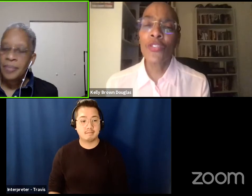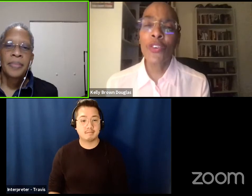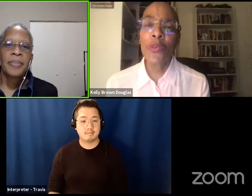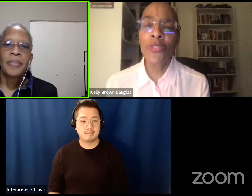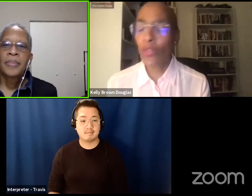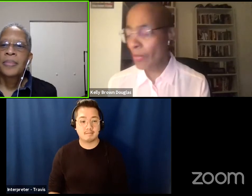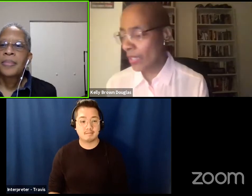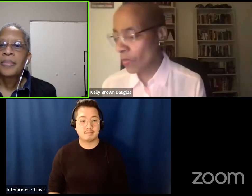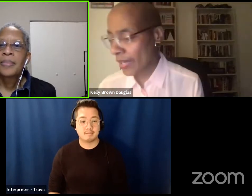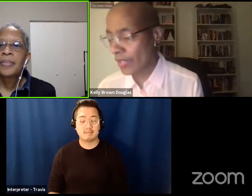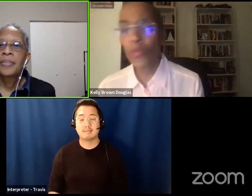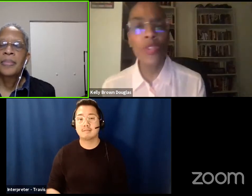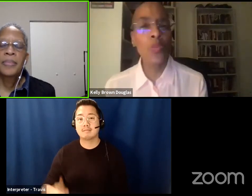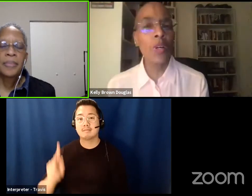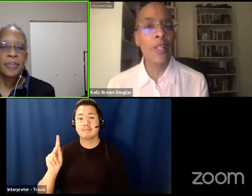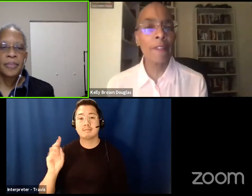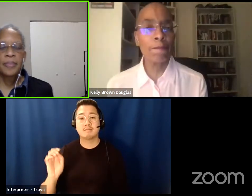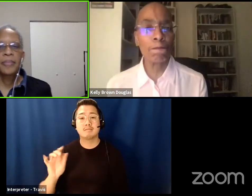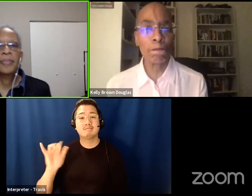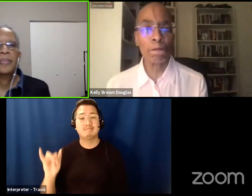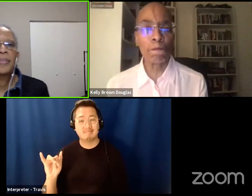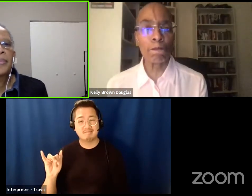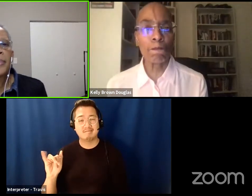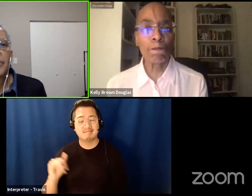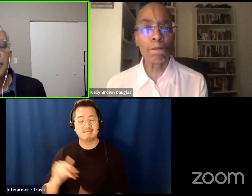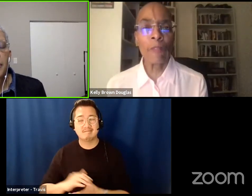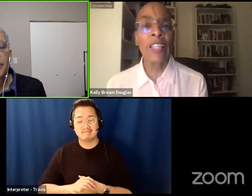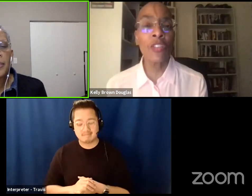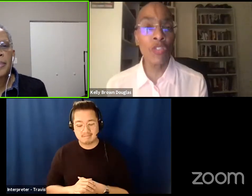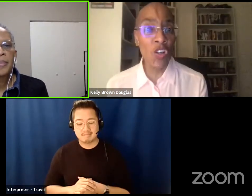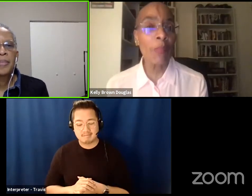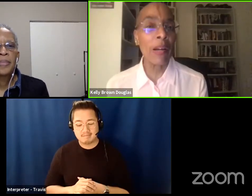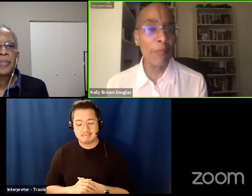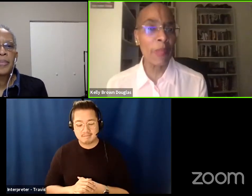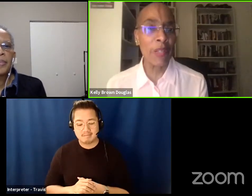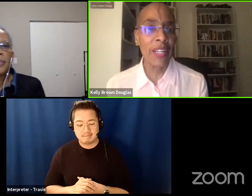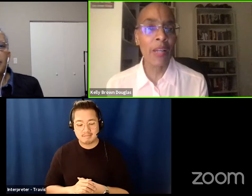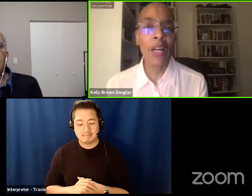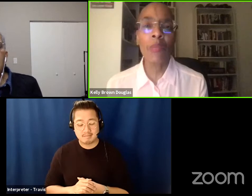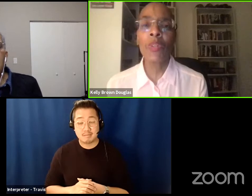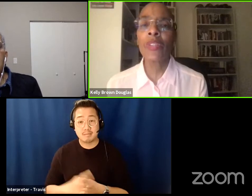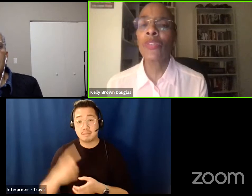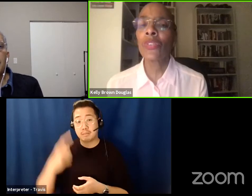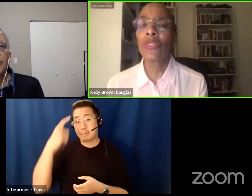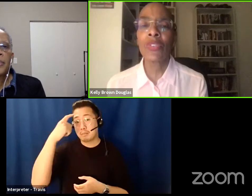yeah, there's so many ways in which one can talk about memory.